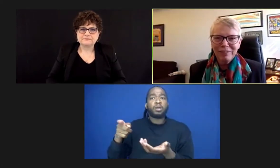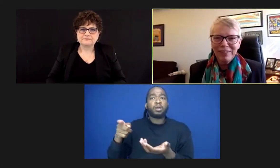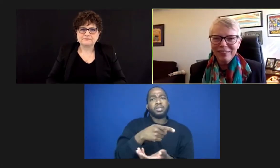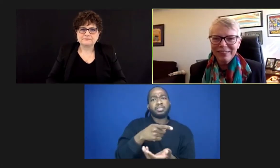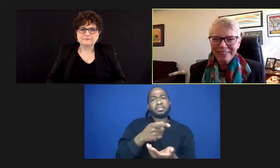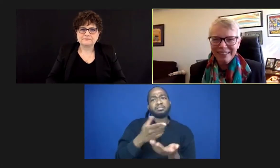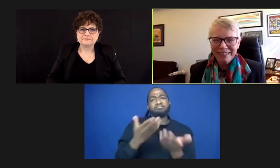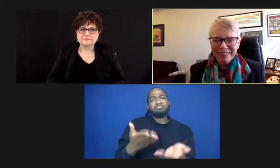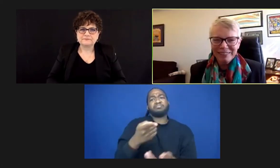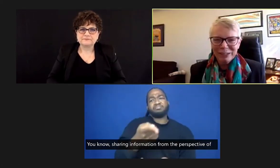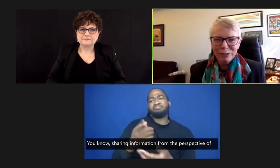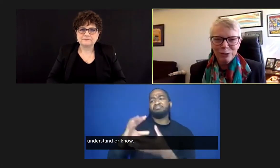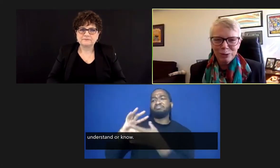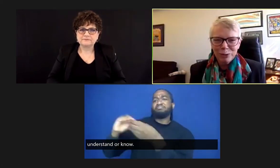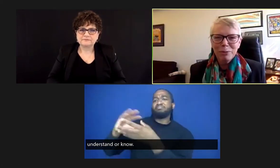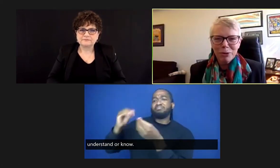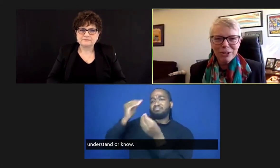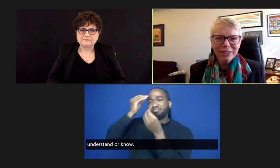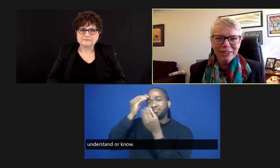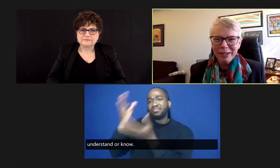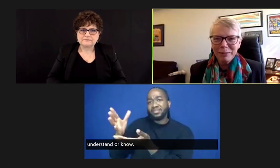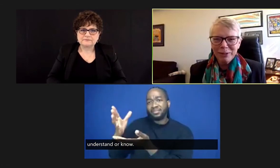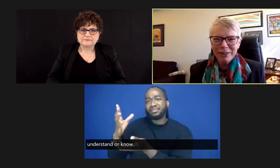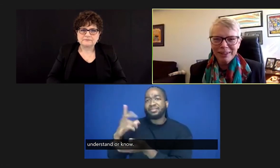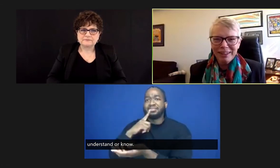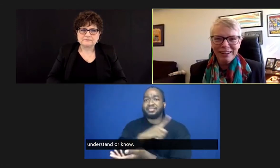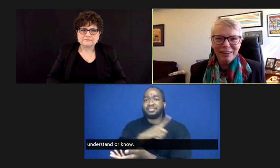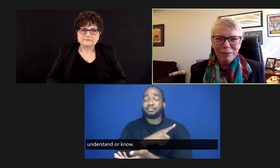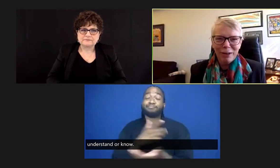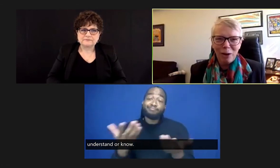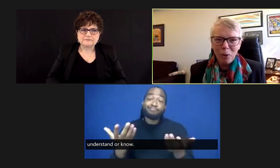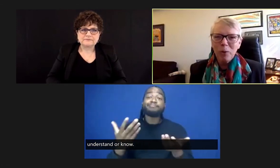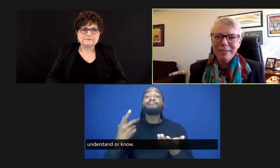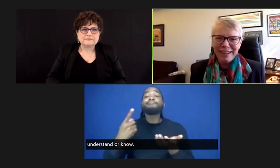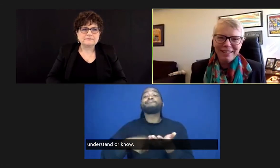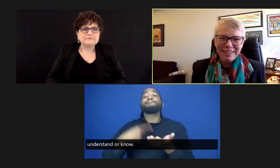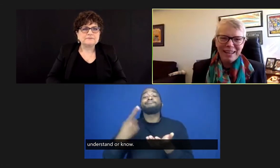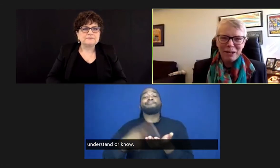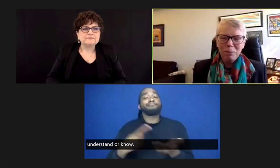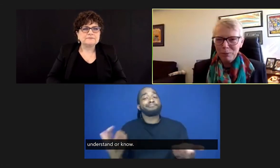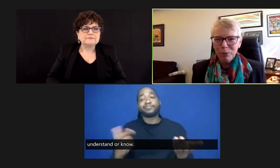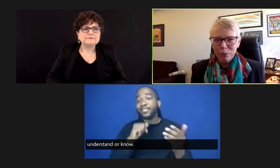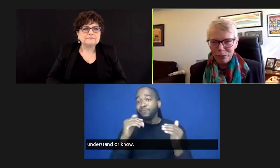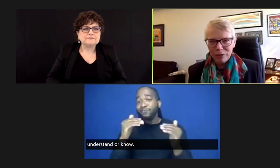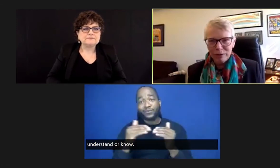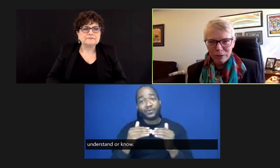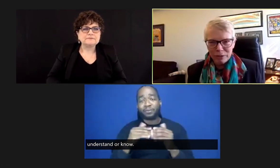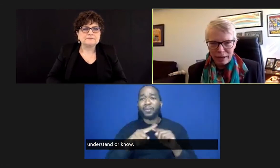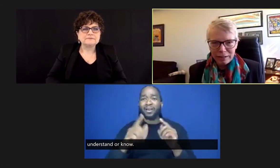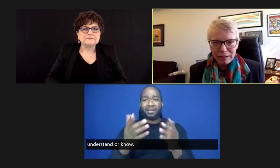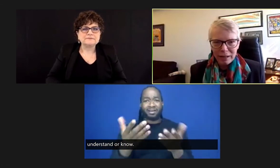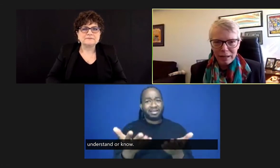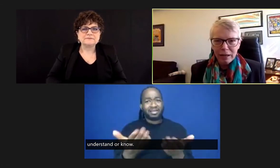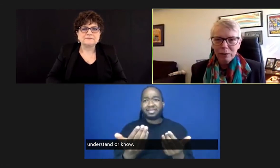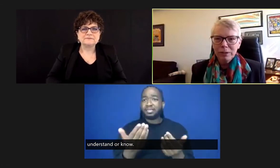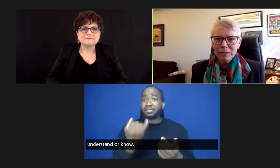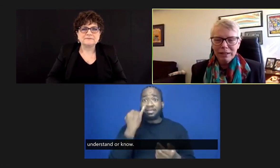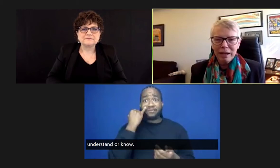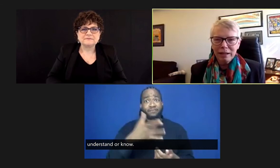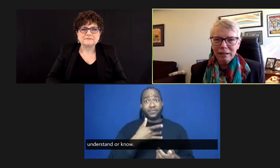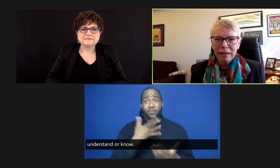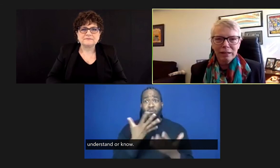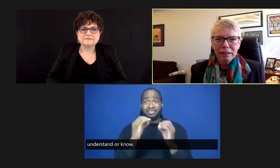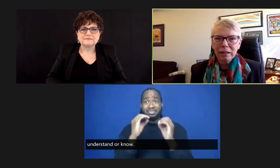ask people to do the emotional labor of always educating people who don't understand. We